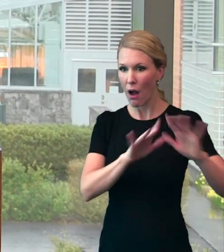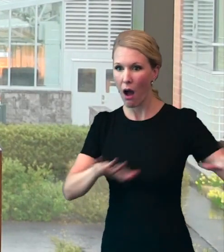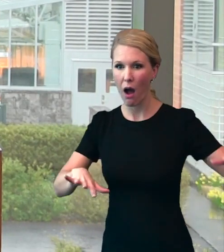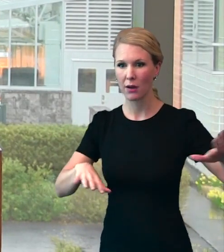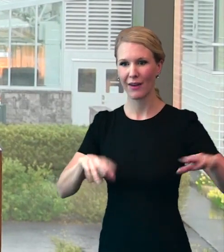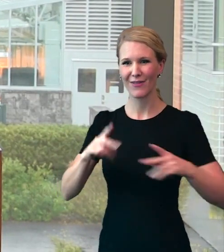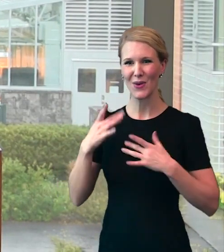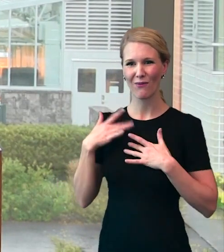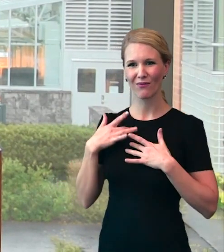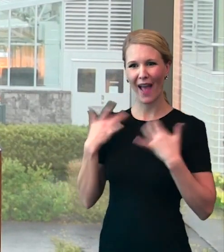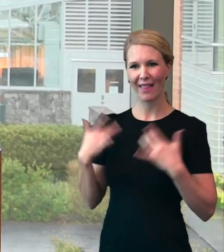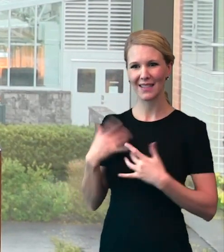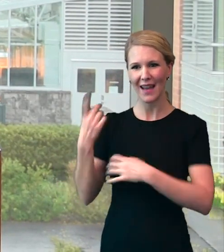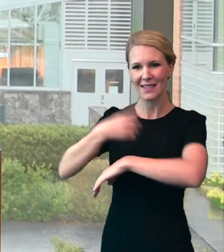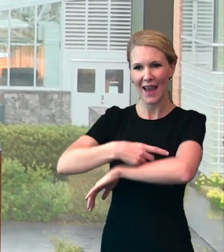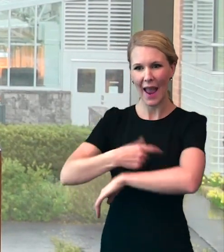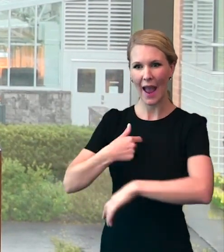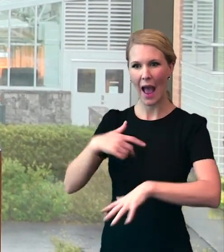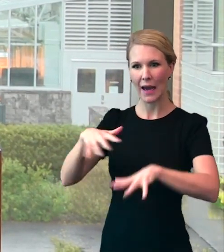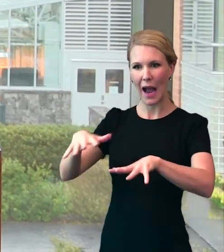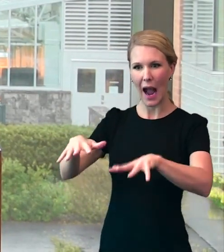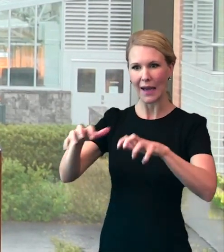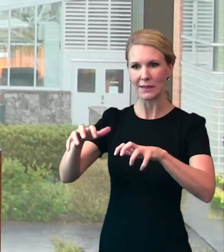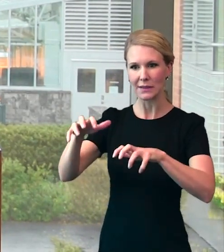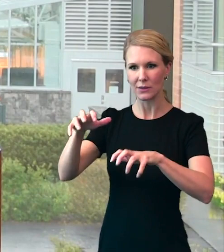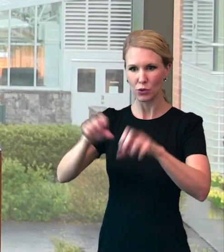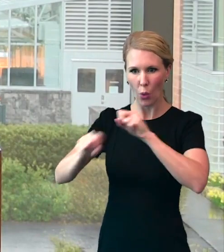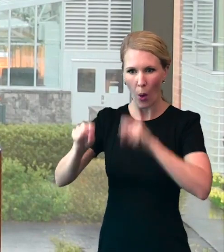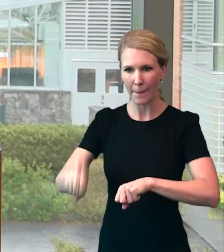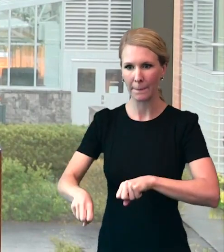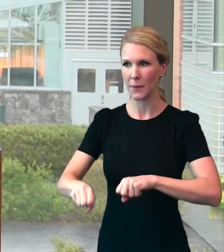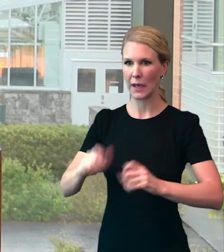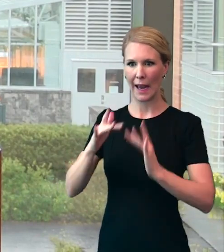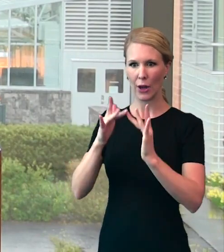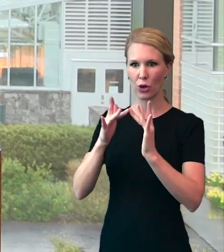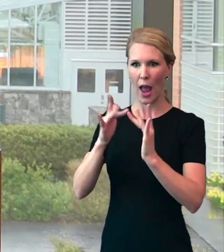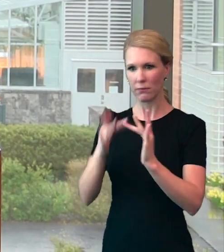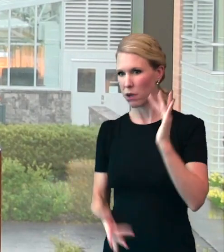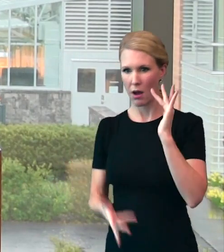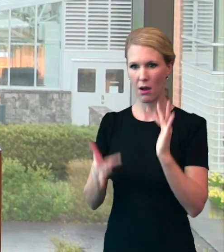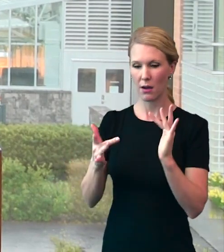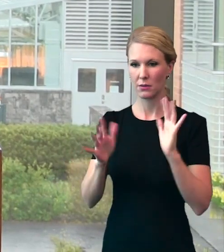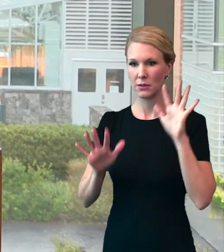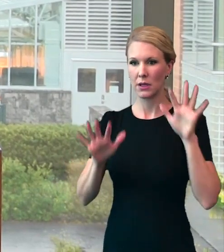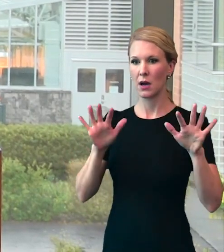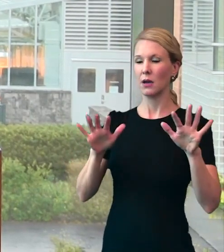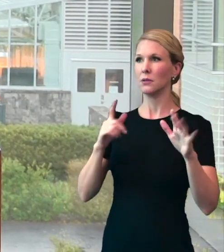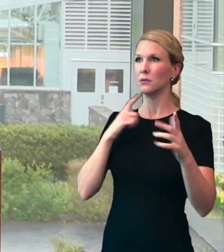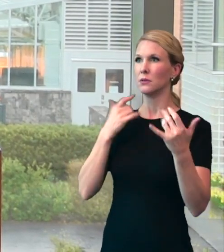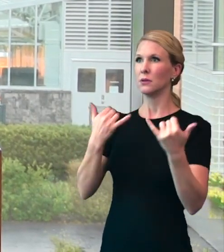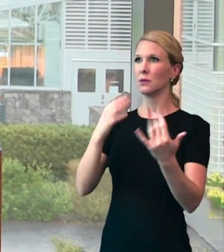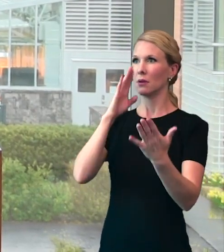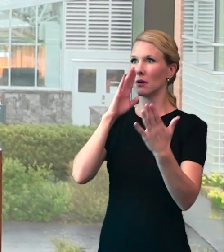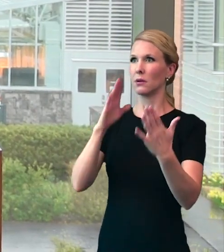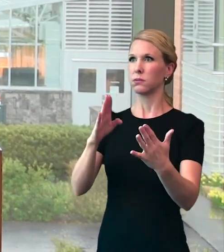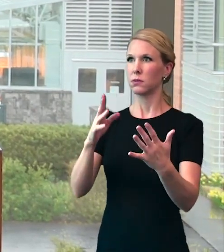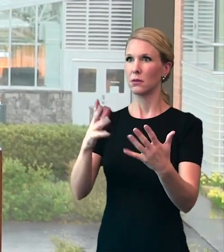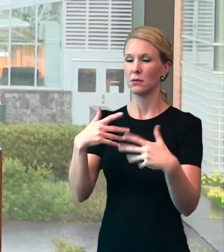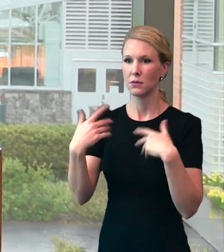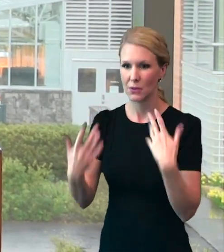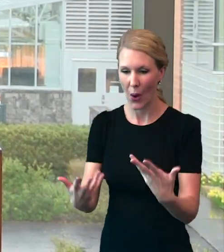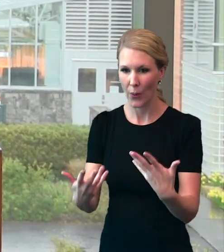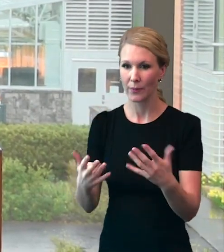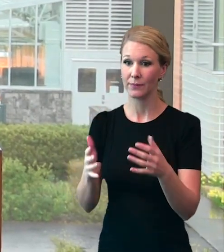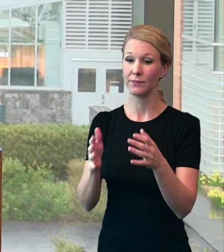storm that left many without power or internet access for days, also drew our attention. What can I